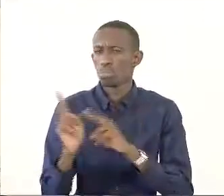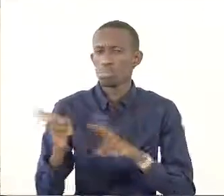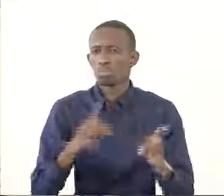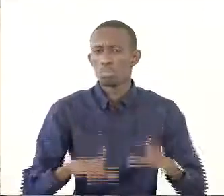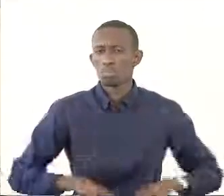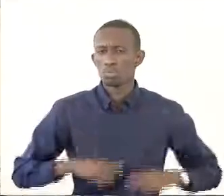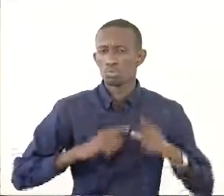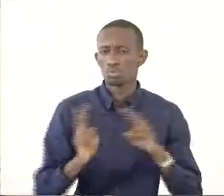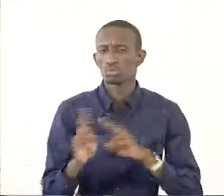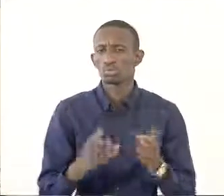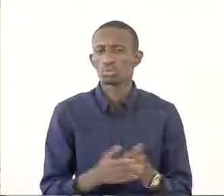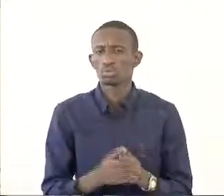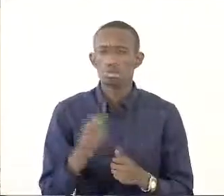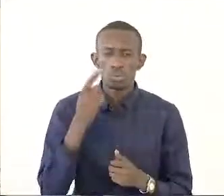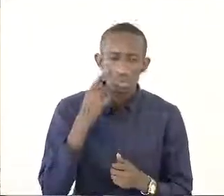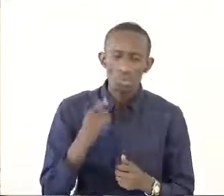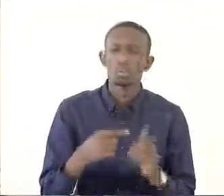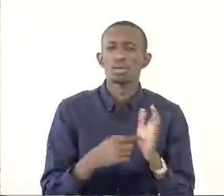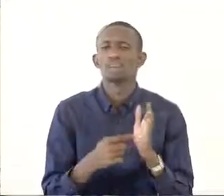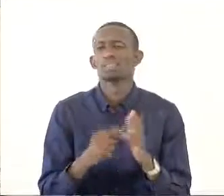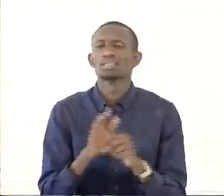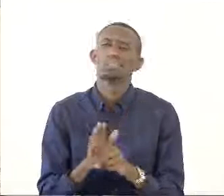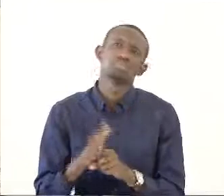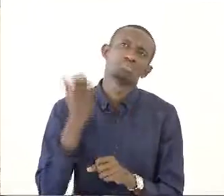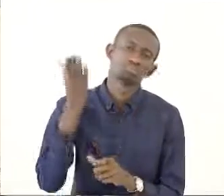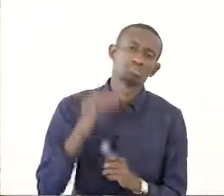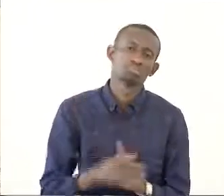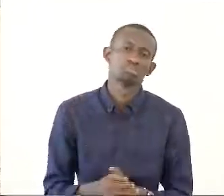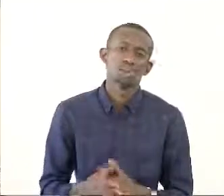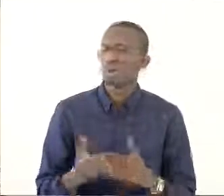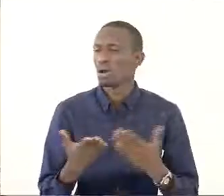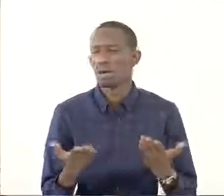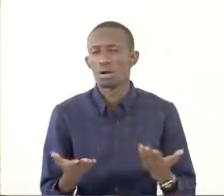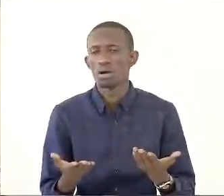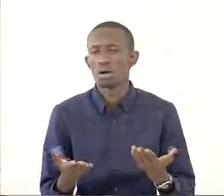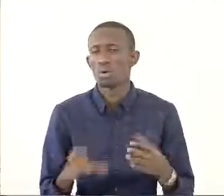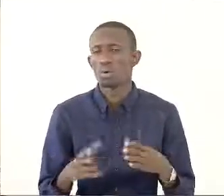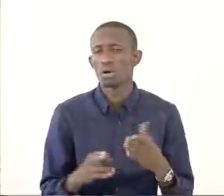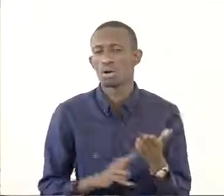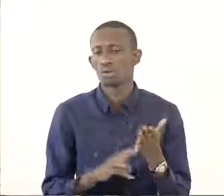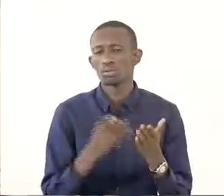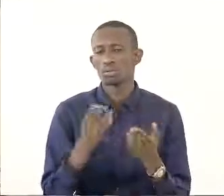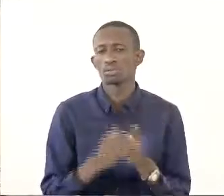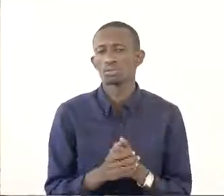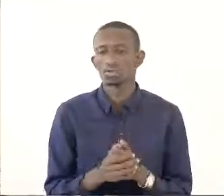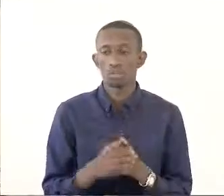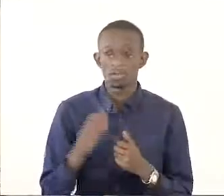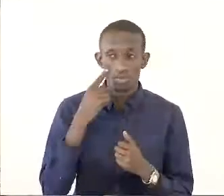find more examples of where you can apply this. When you are seeing the parabolic